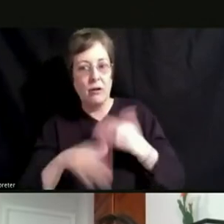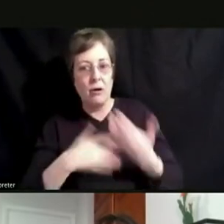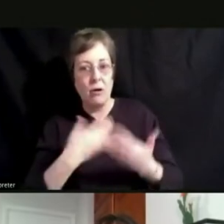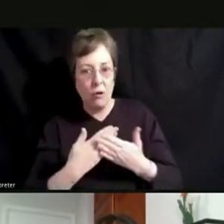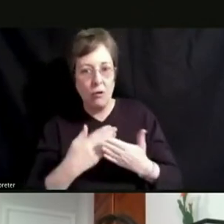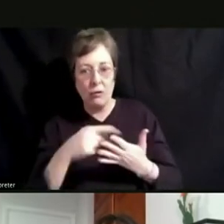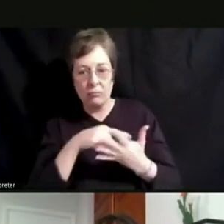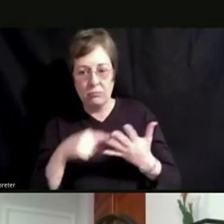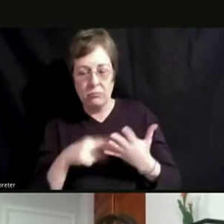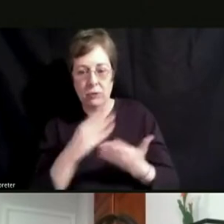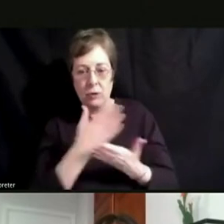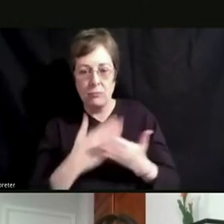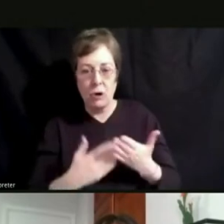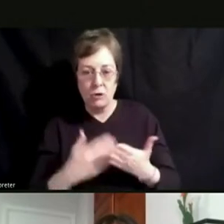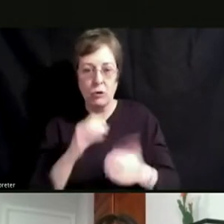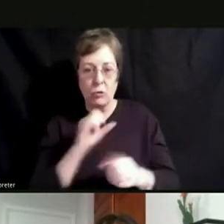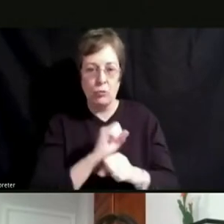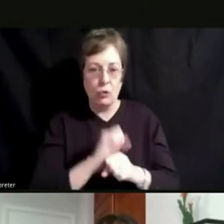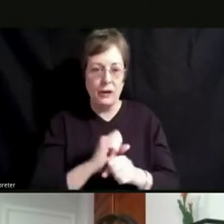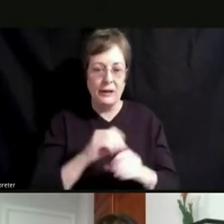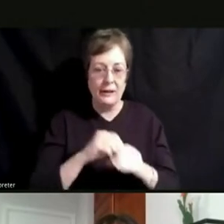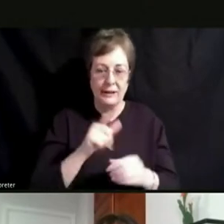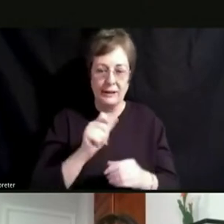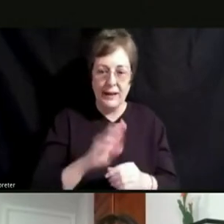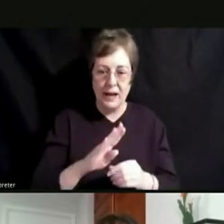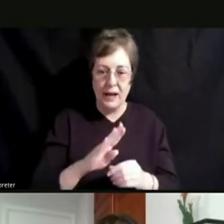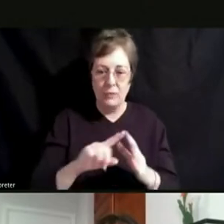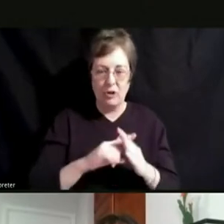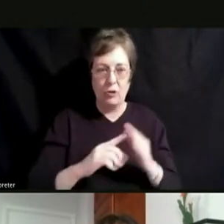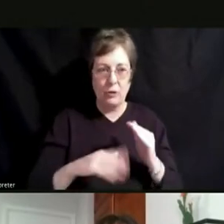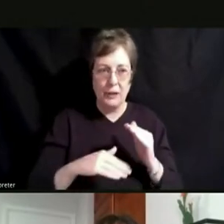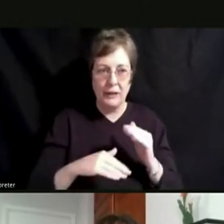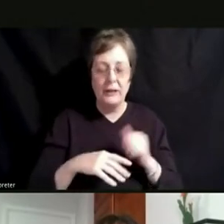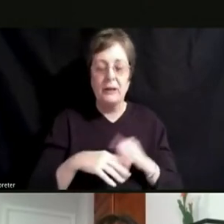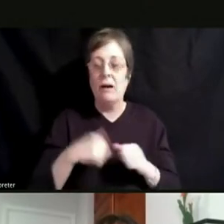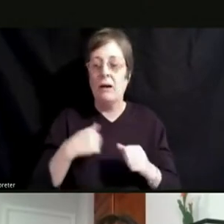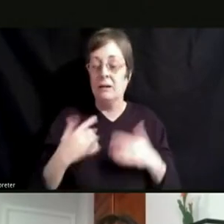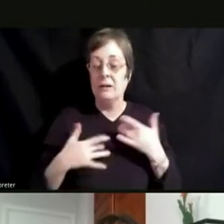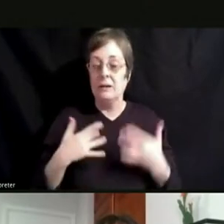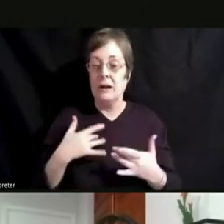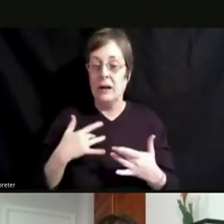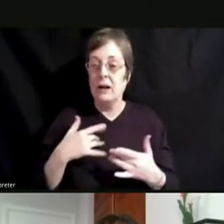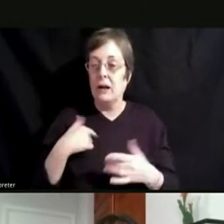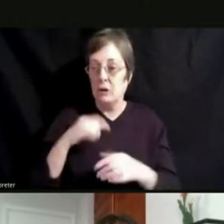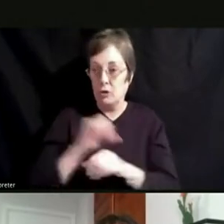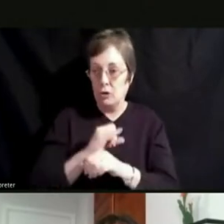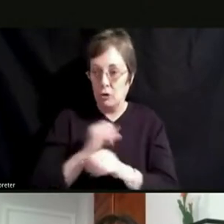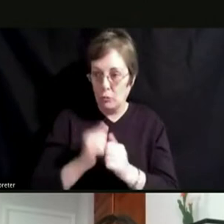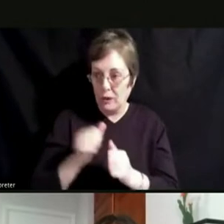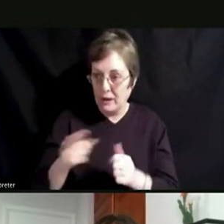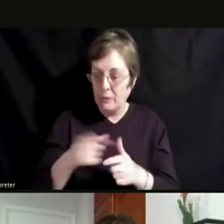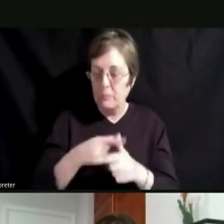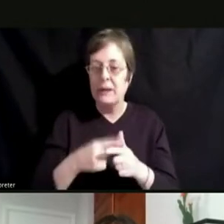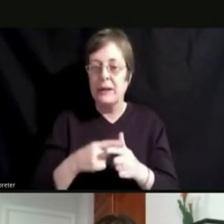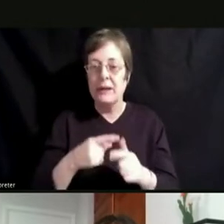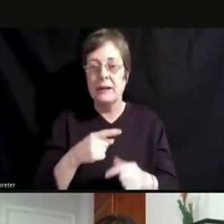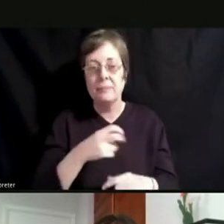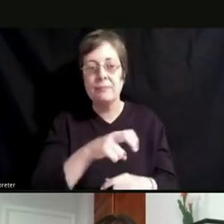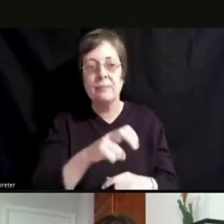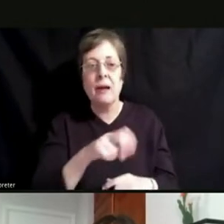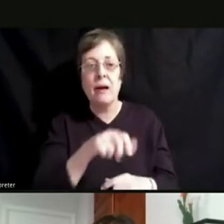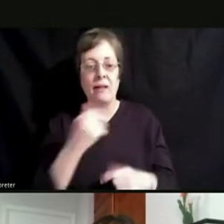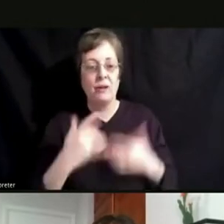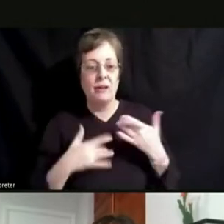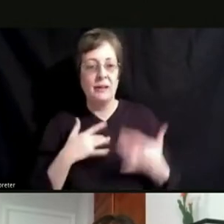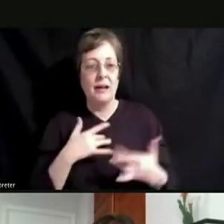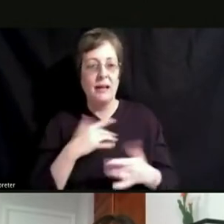up. And that got me very excited. And I did an internship with him, which turned into another exciting internship or job